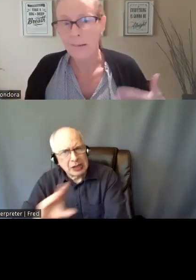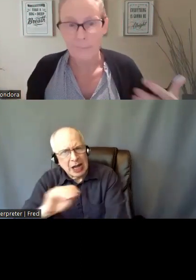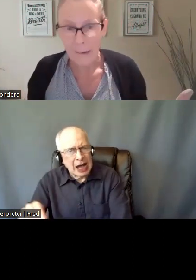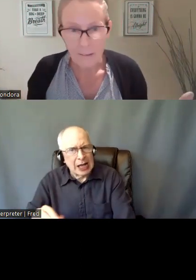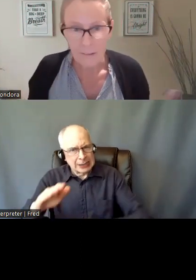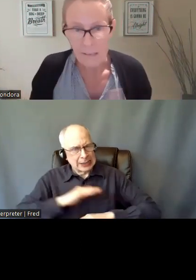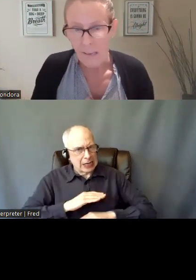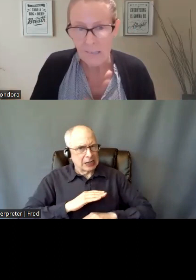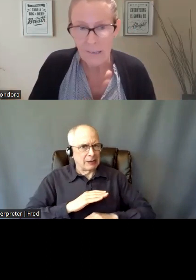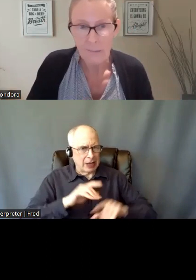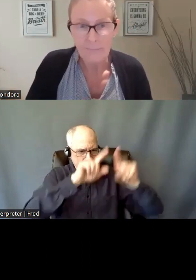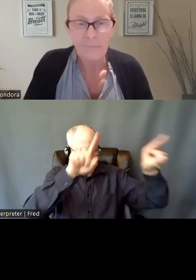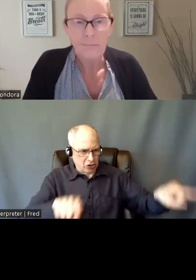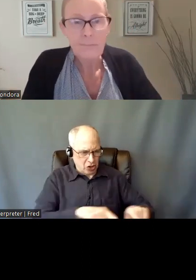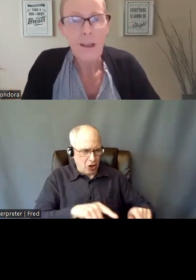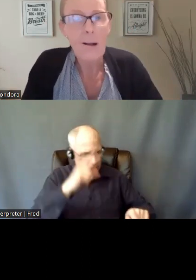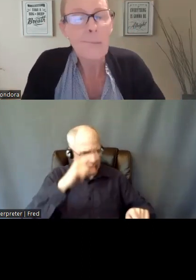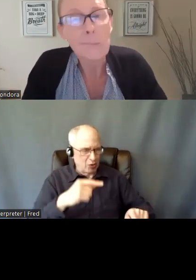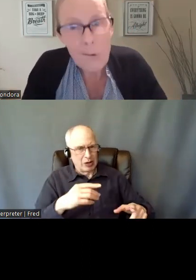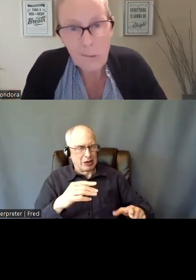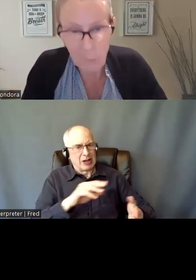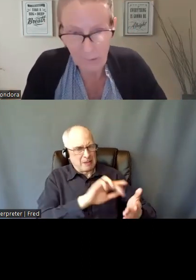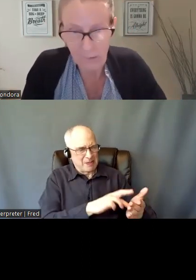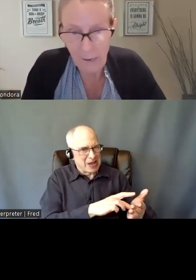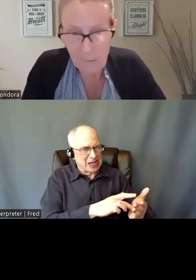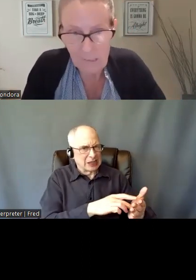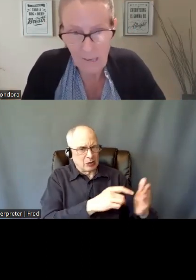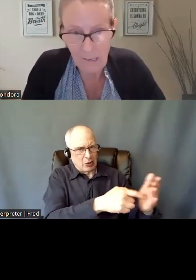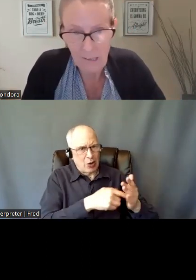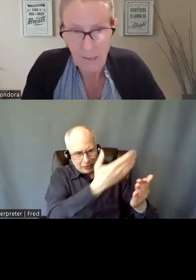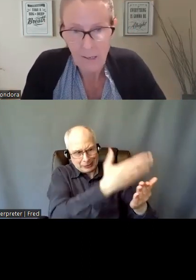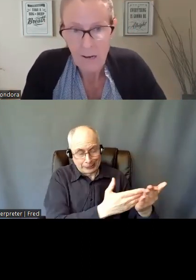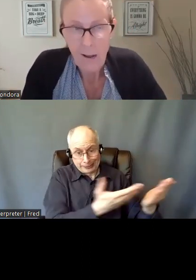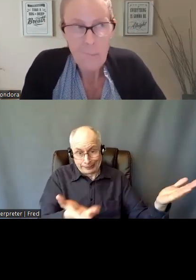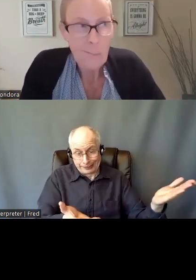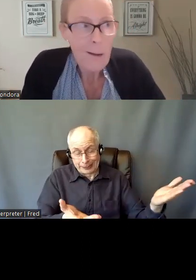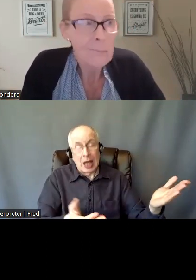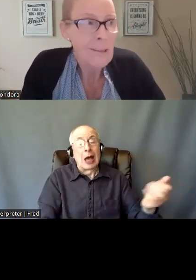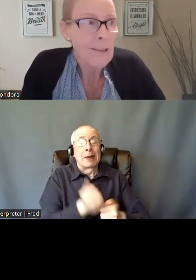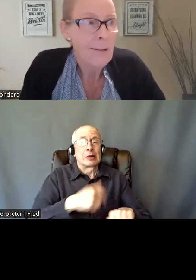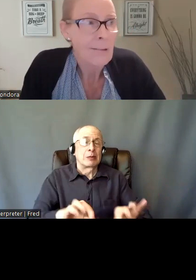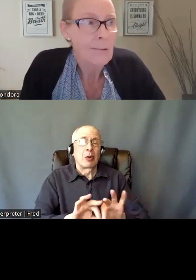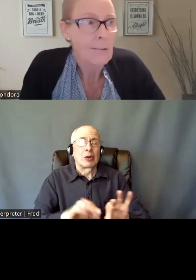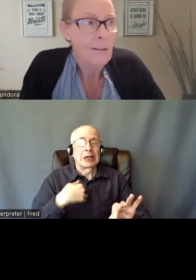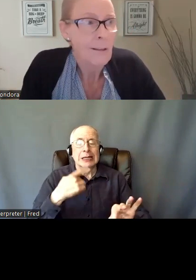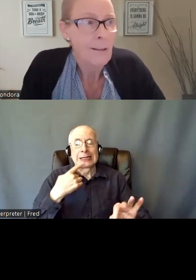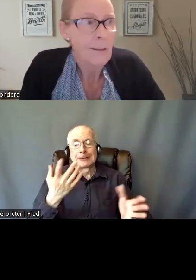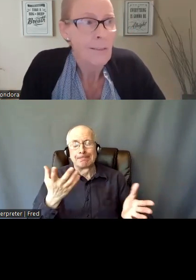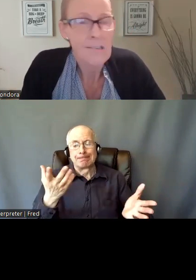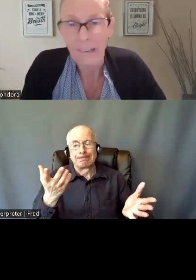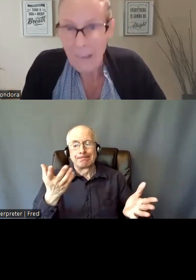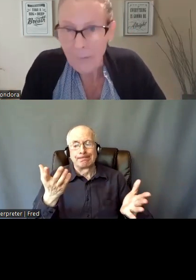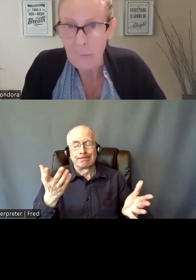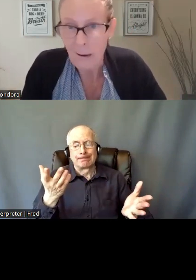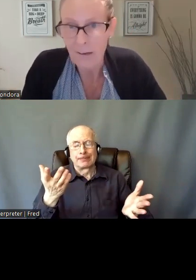golden thread of medical necessity. But most importantly, I would say, probably